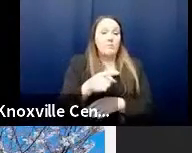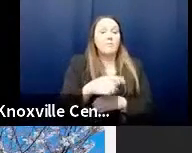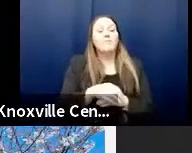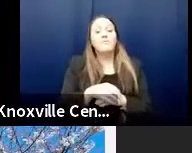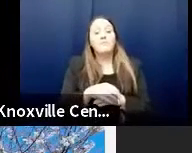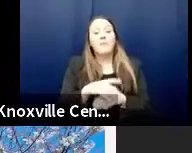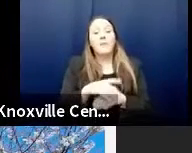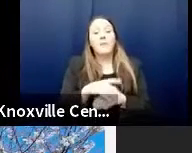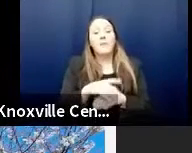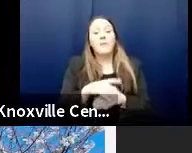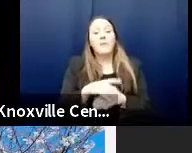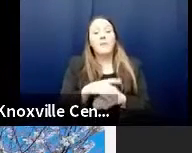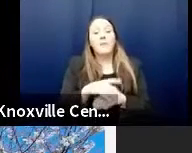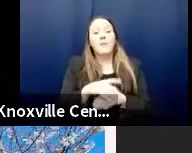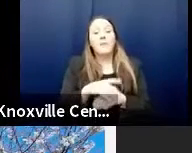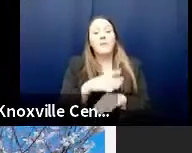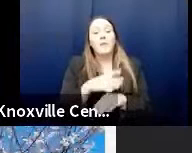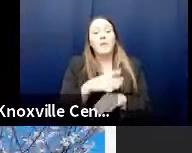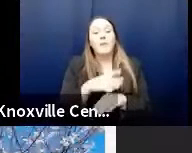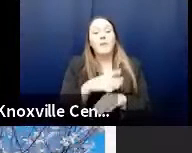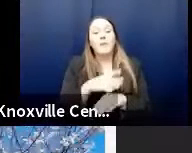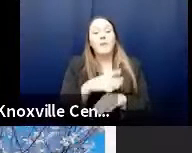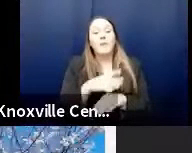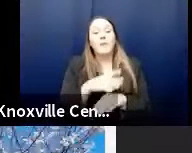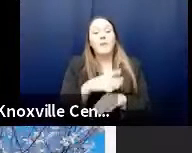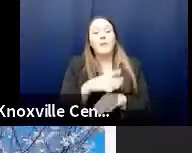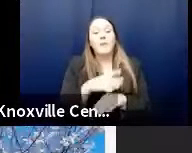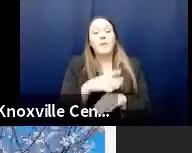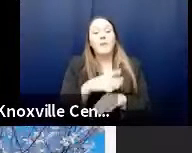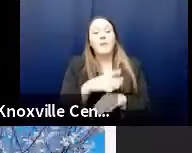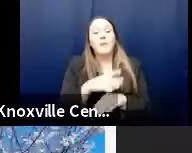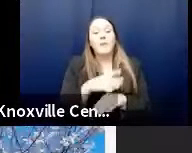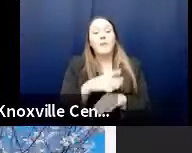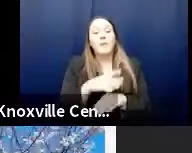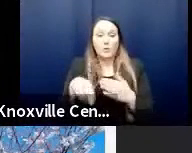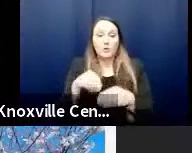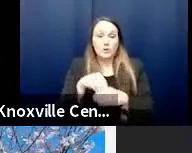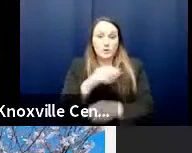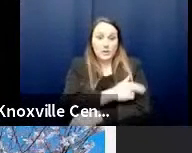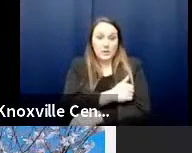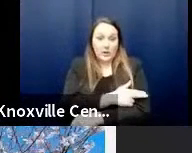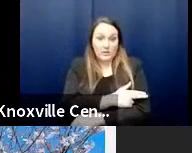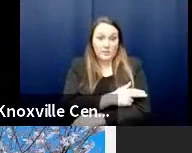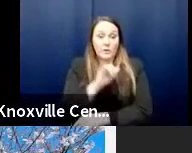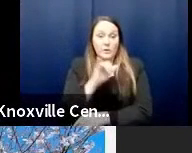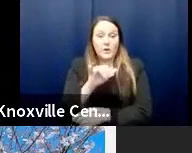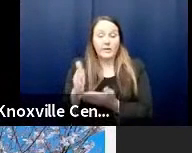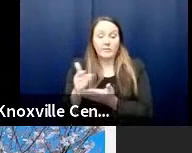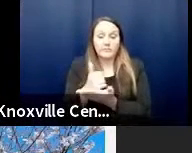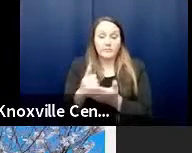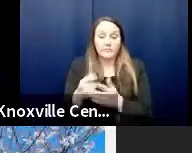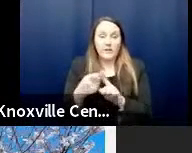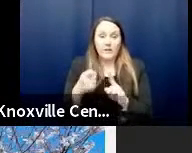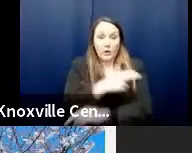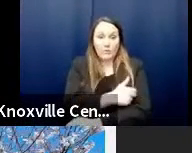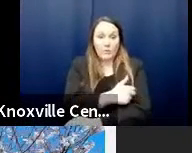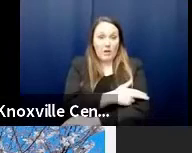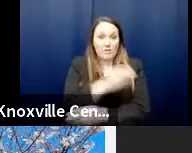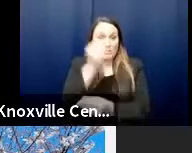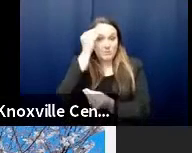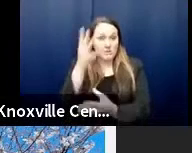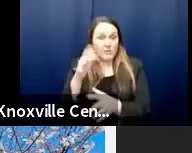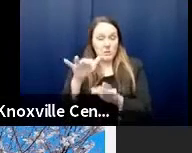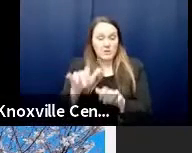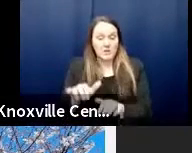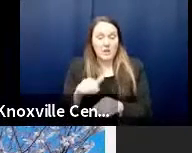patients and patients with pending test results in the hospital. These data are gathered from the information hospitals put